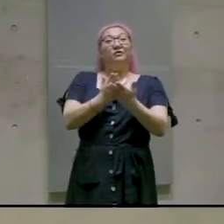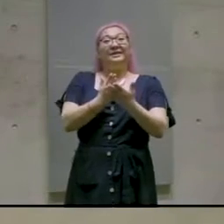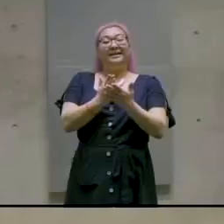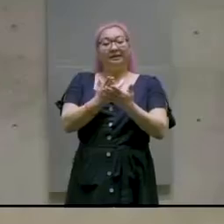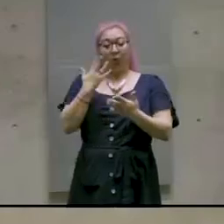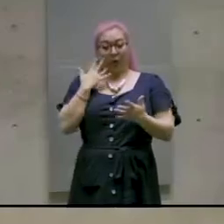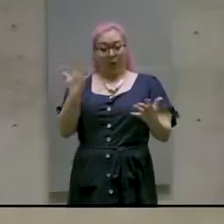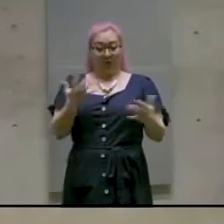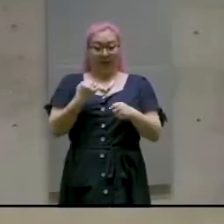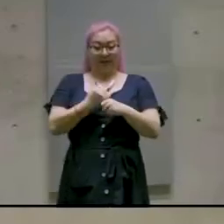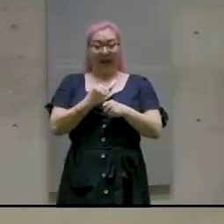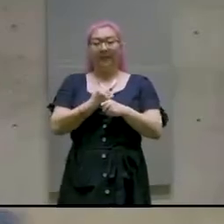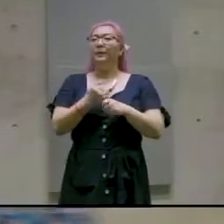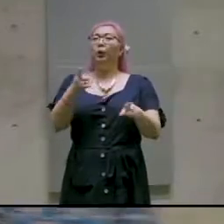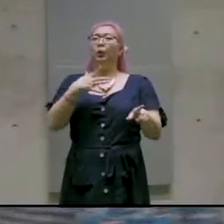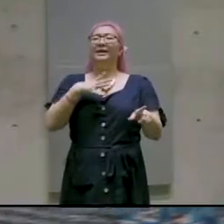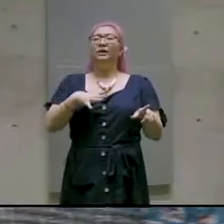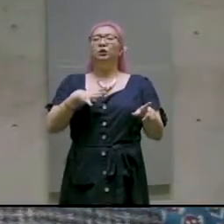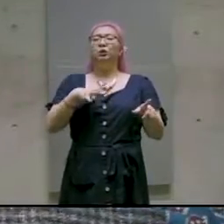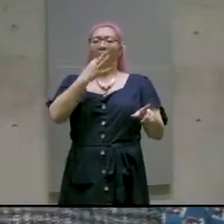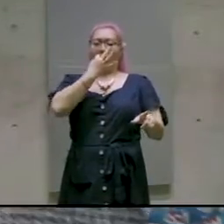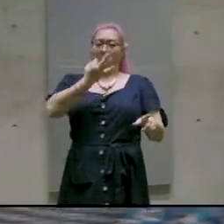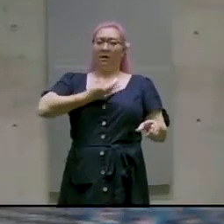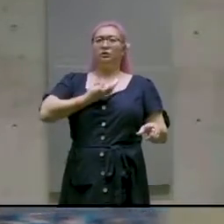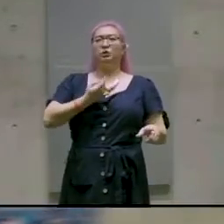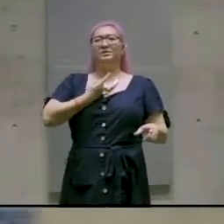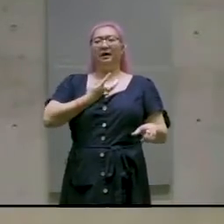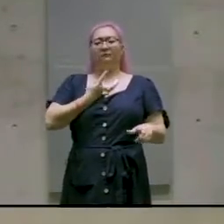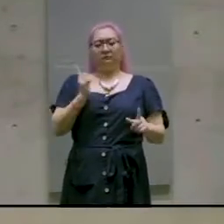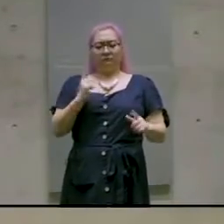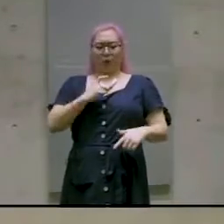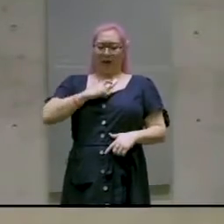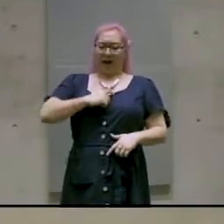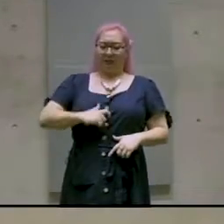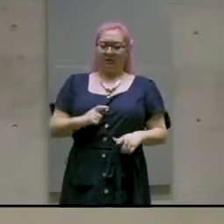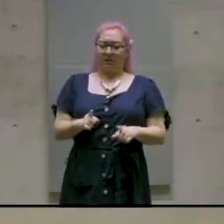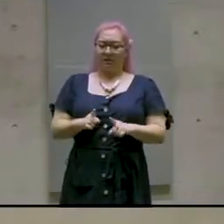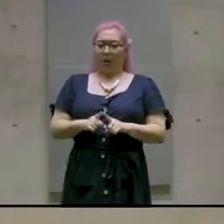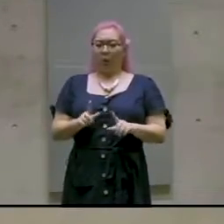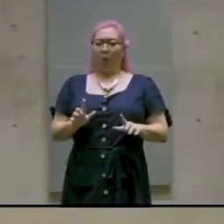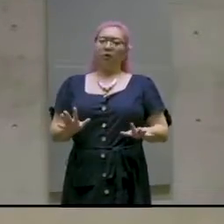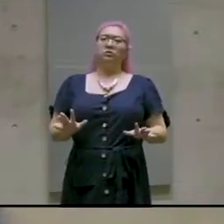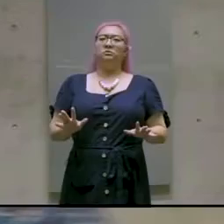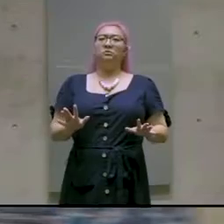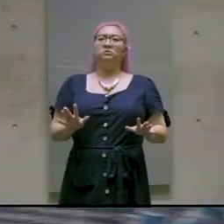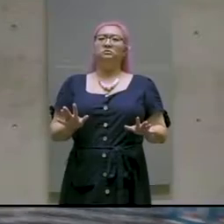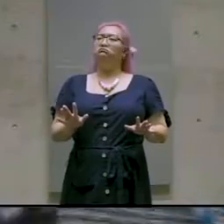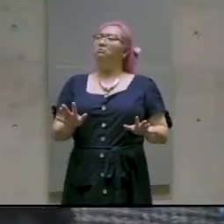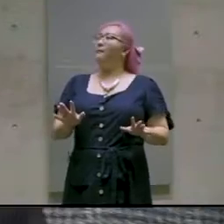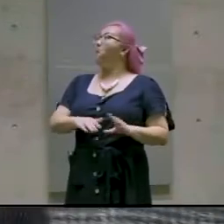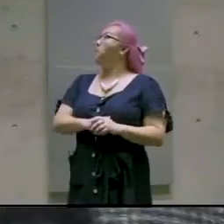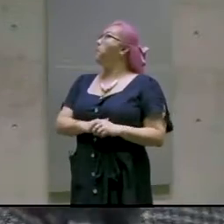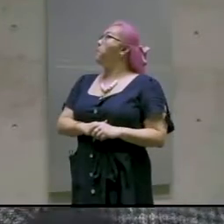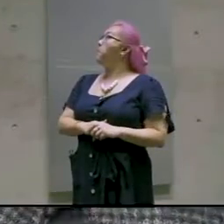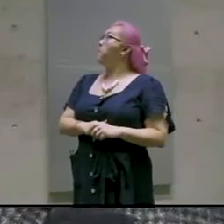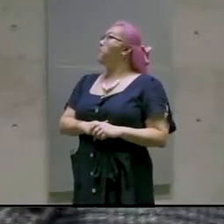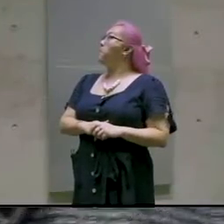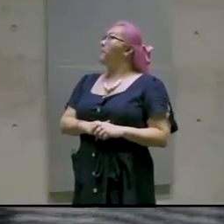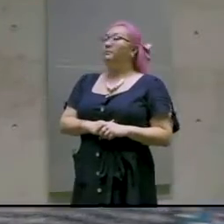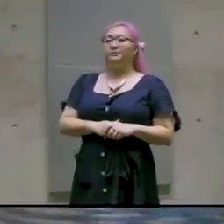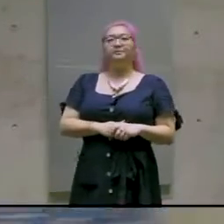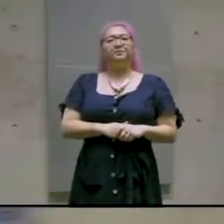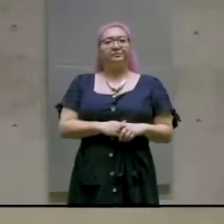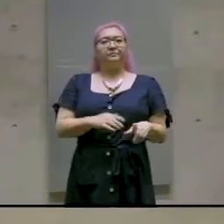hedonism, audacity that your character represents? If so, please proceed with our kind of full support. So it's a moment to kind of reflect on who you